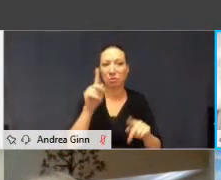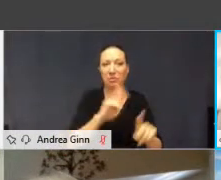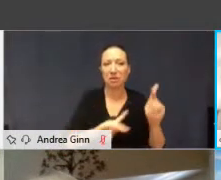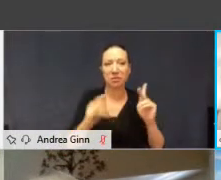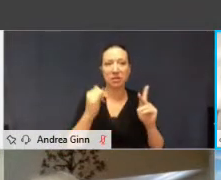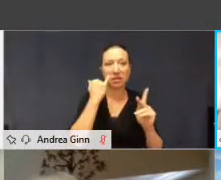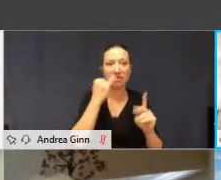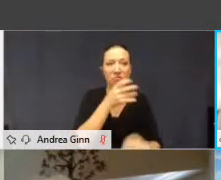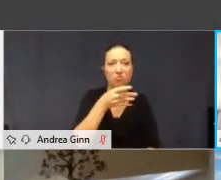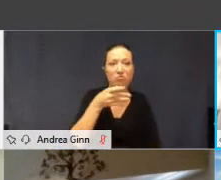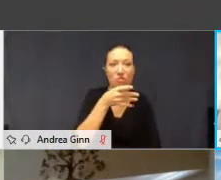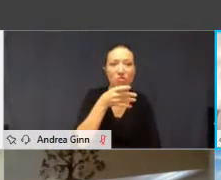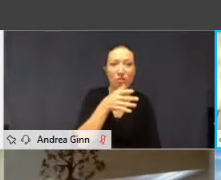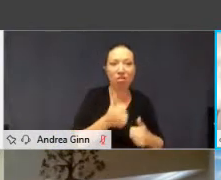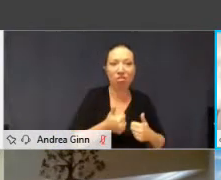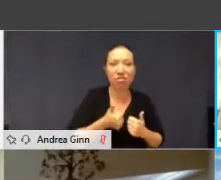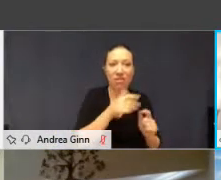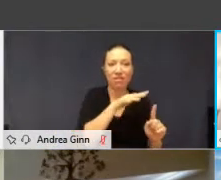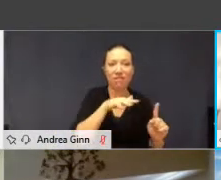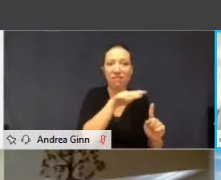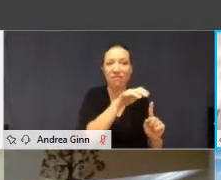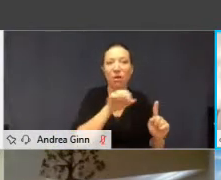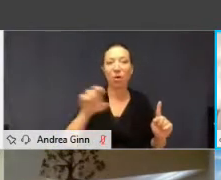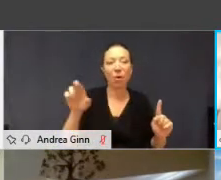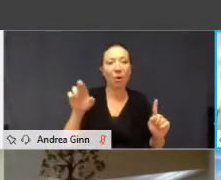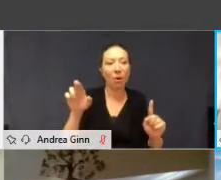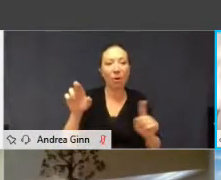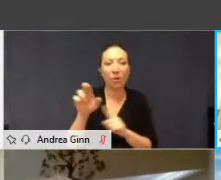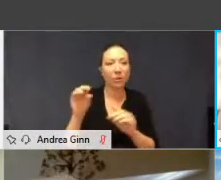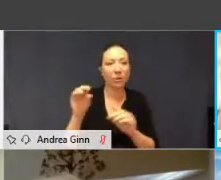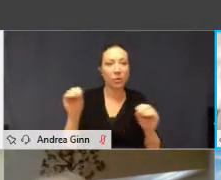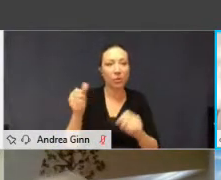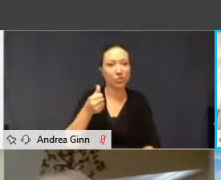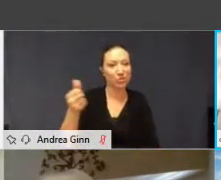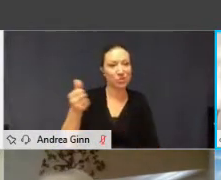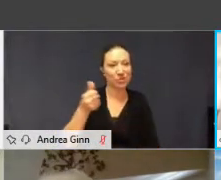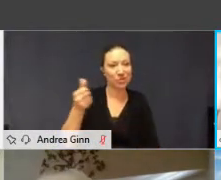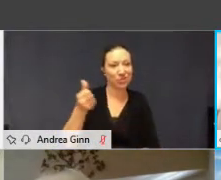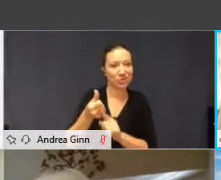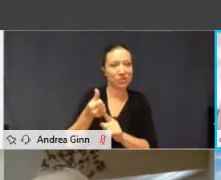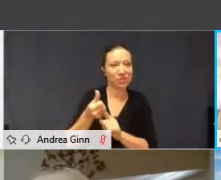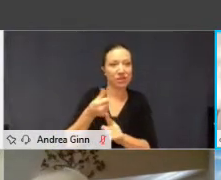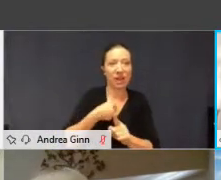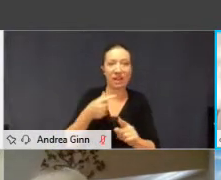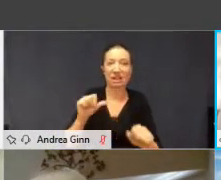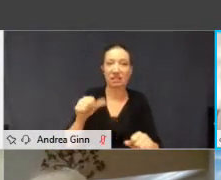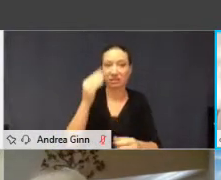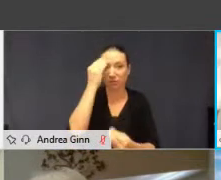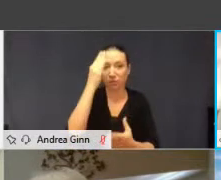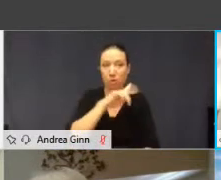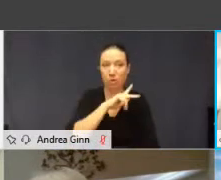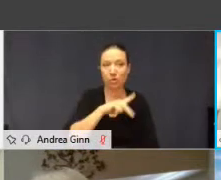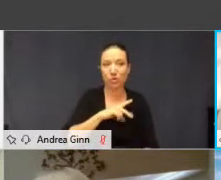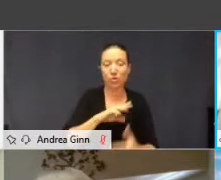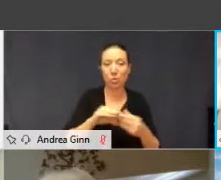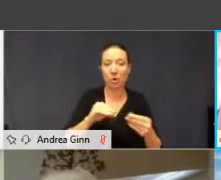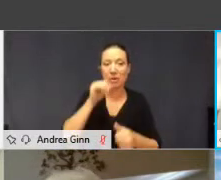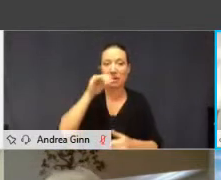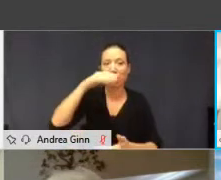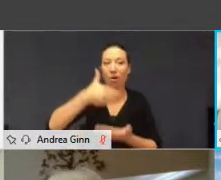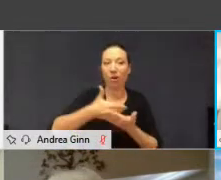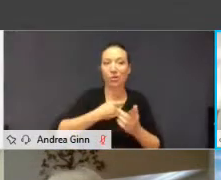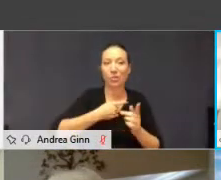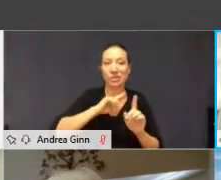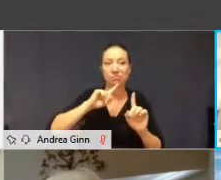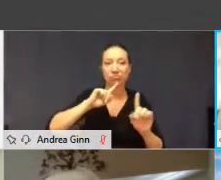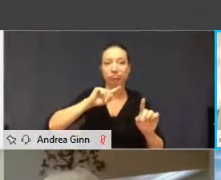rural areas. And I can just vouch personally, my daughter was going to New York for a clinical trial